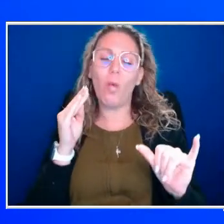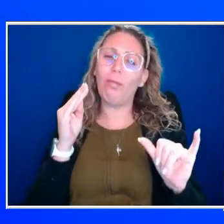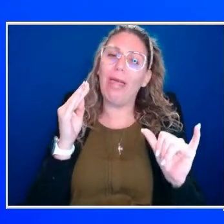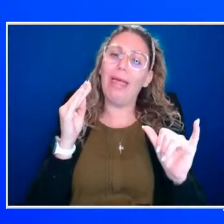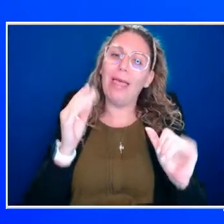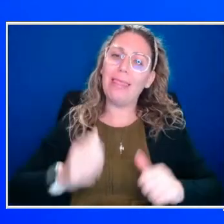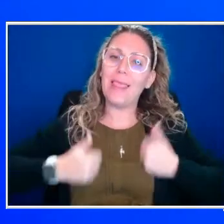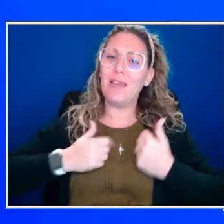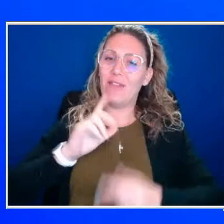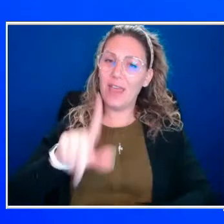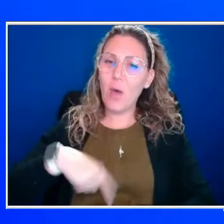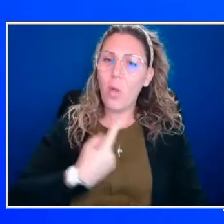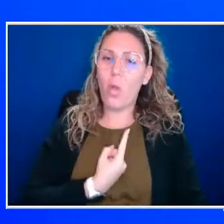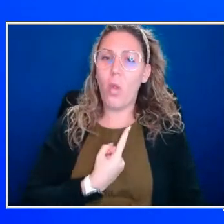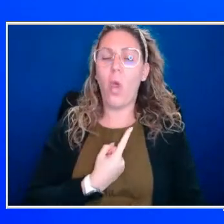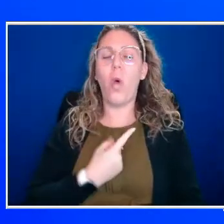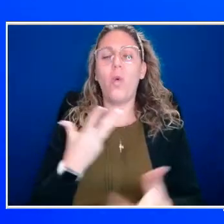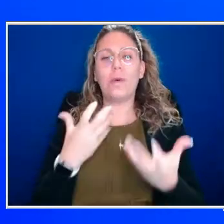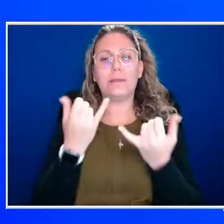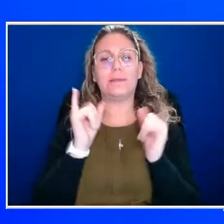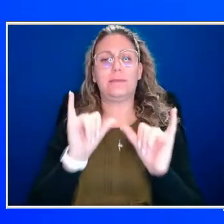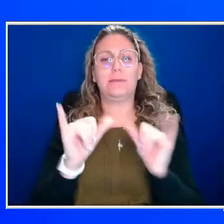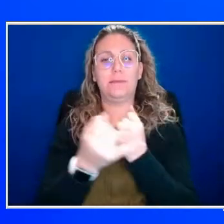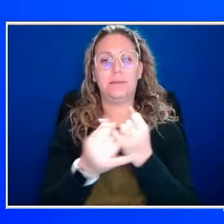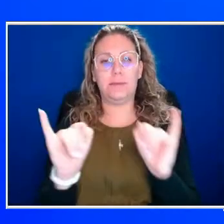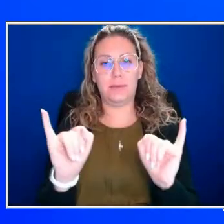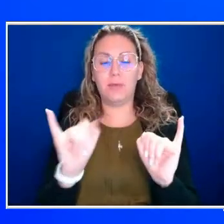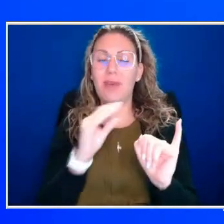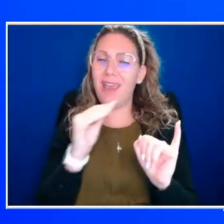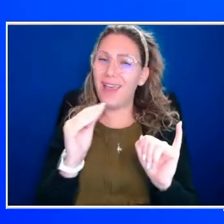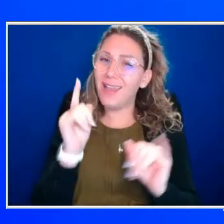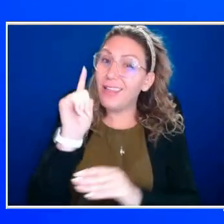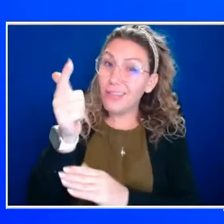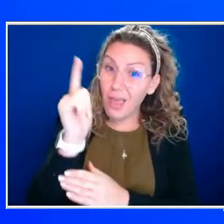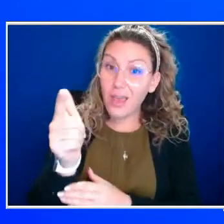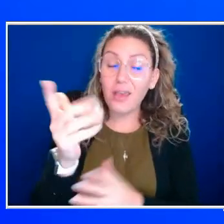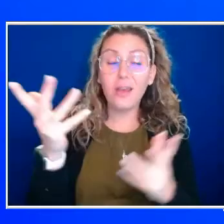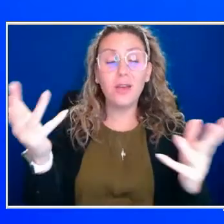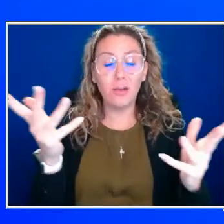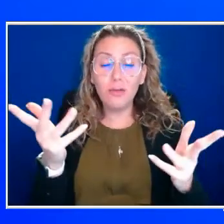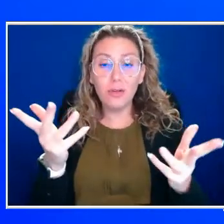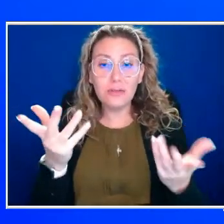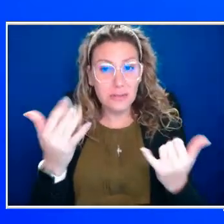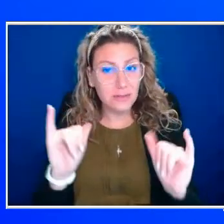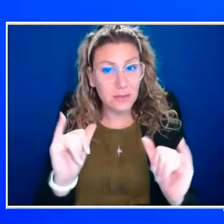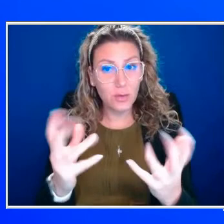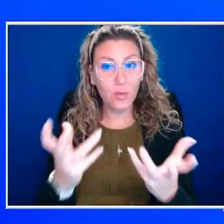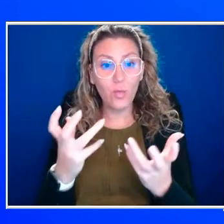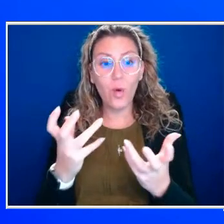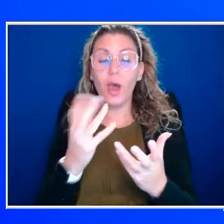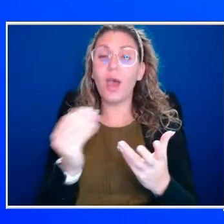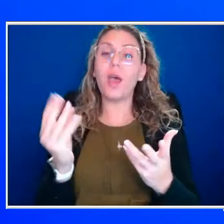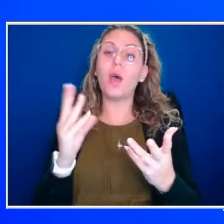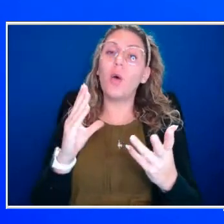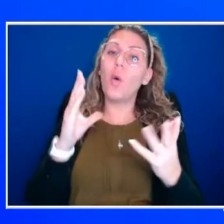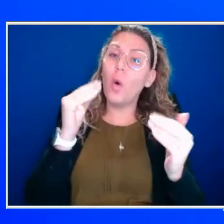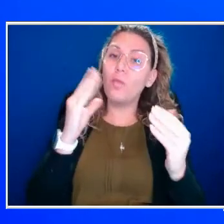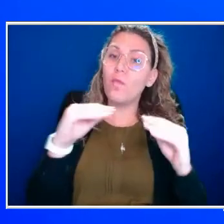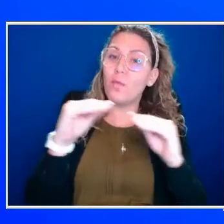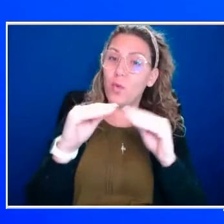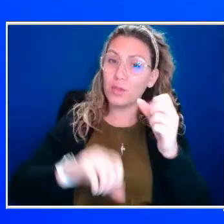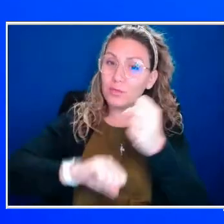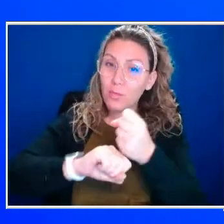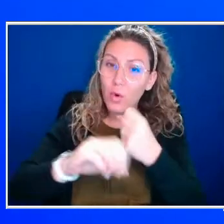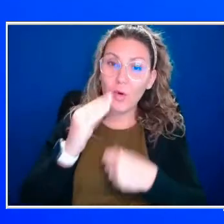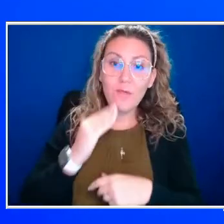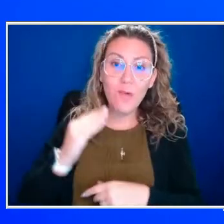independent, even later in their age, right? And so they have hopefully more support at home, and hopefully they are